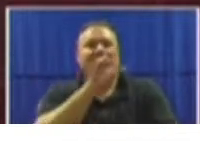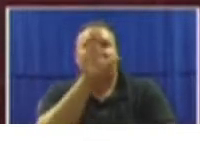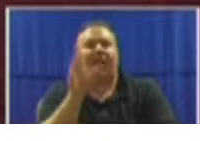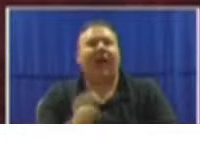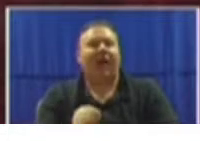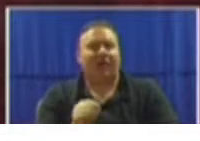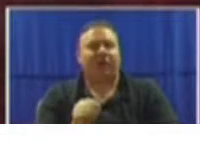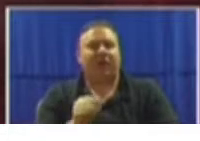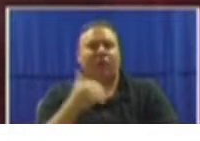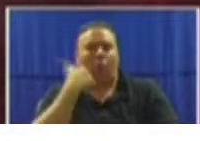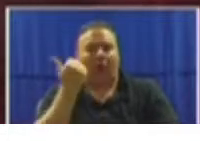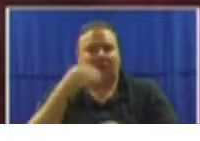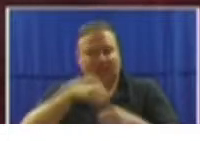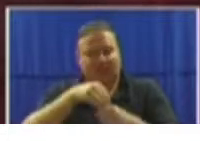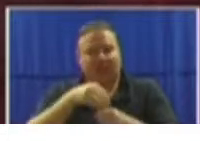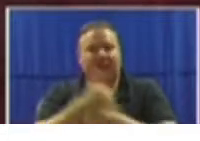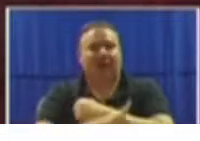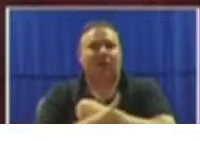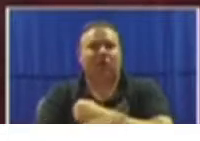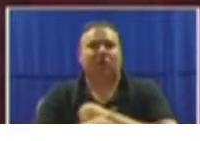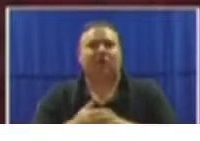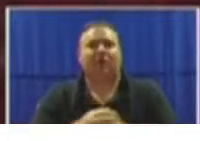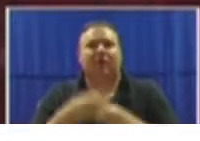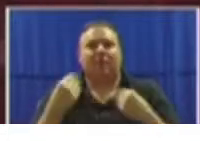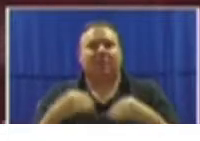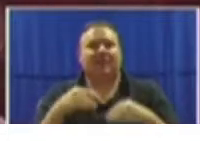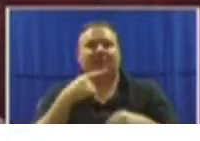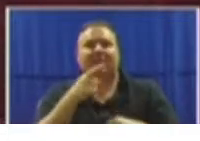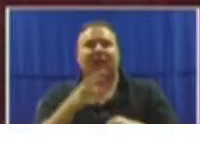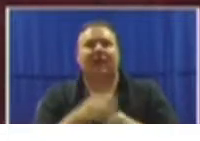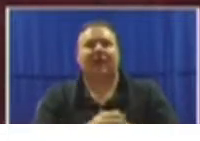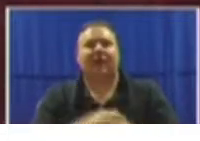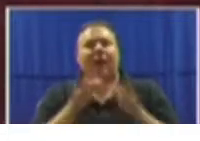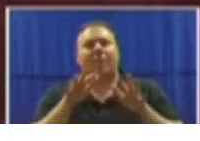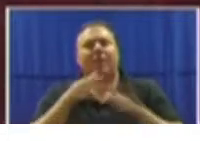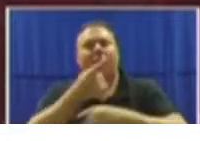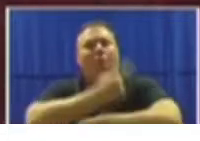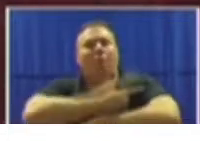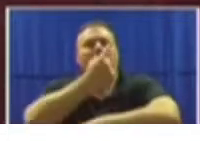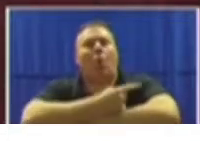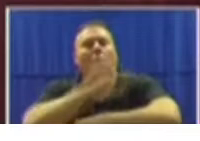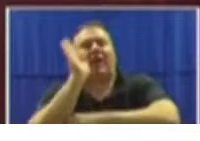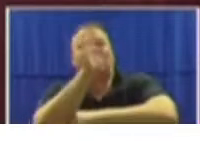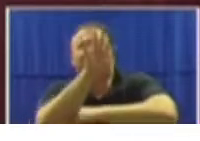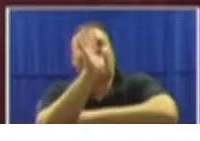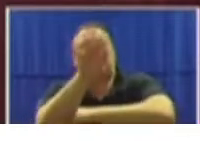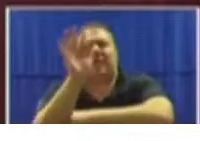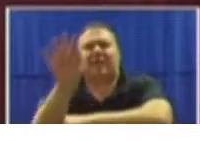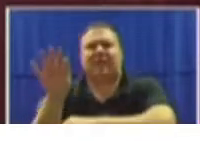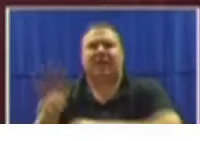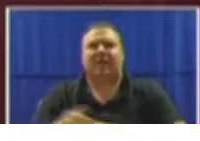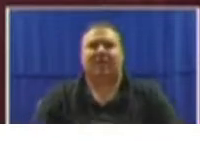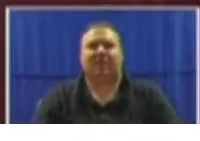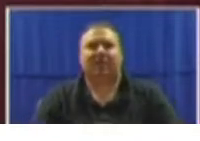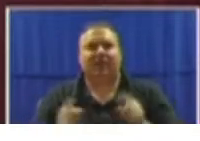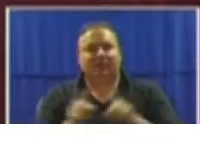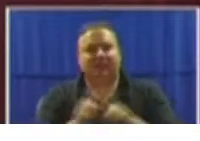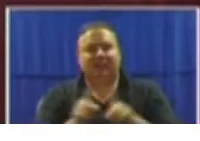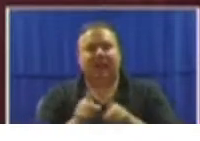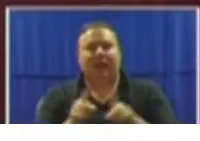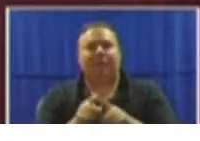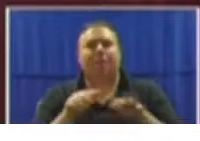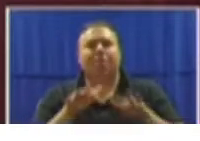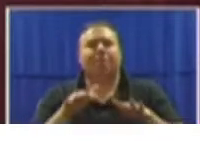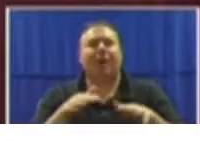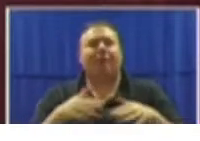this country, who is busy saying people must stay outside the borders of this country. The same goes for public health